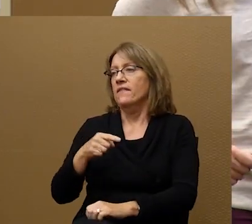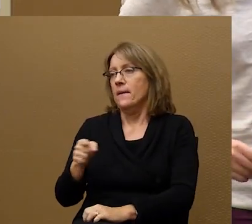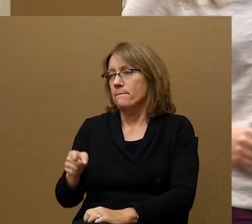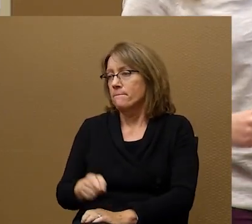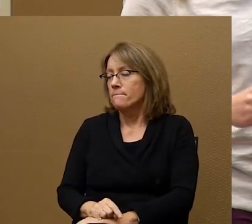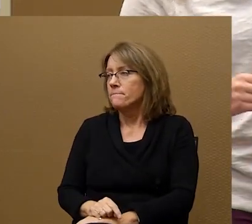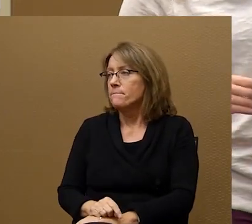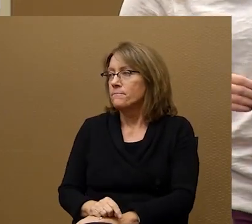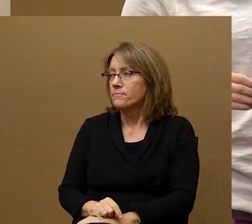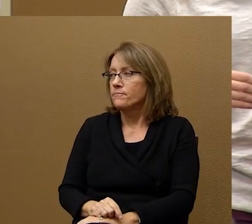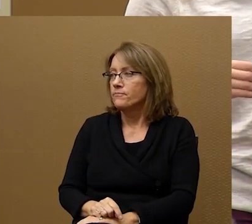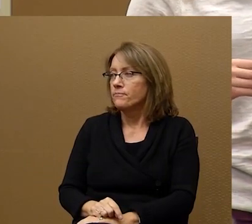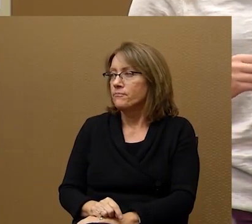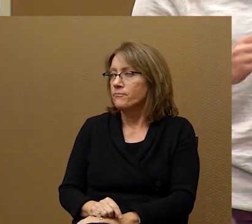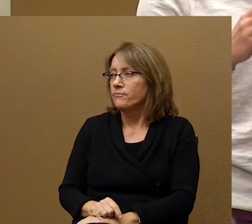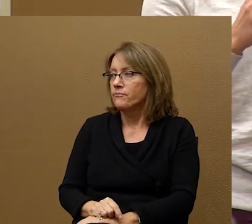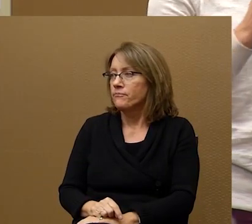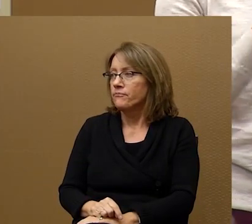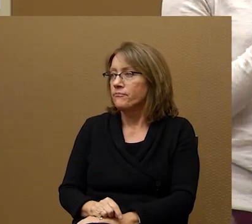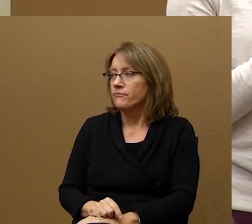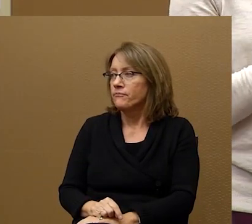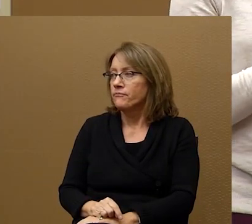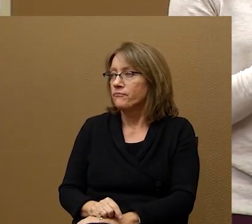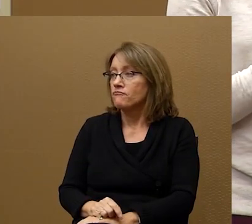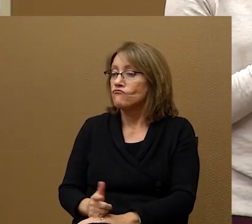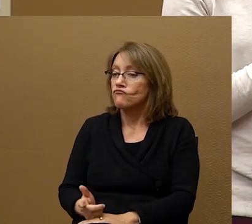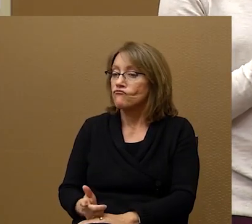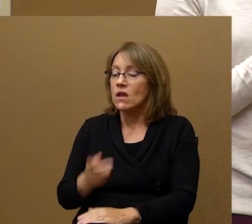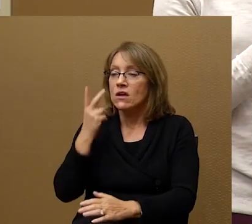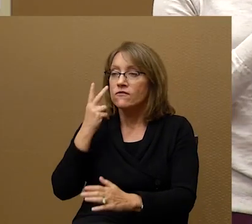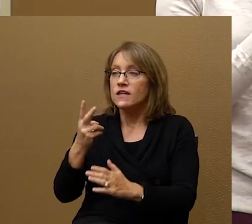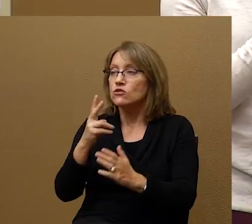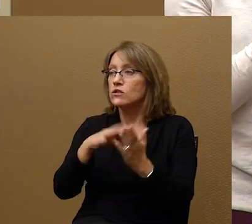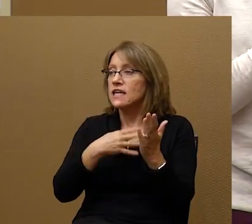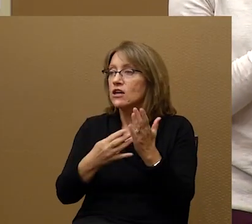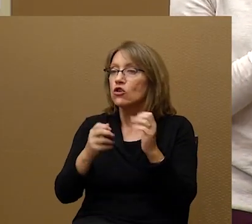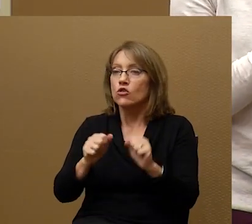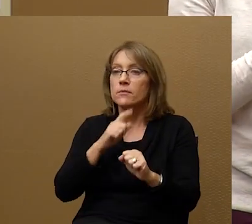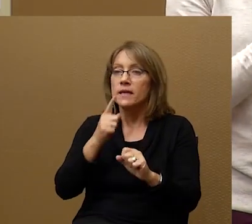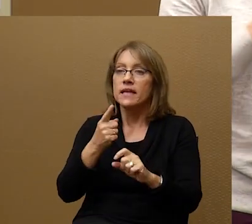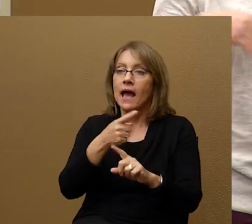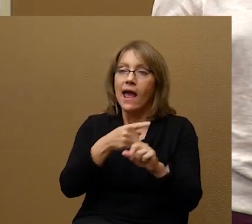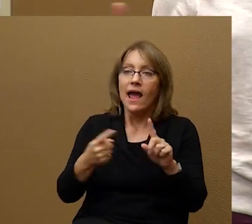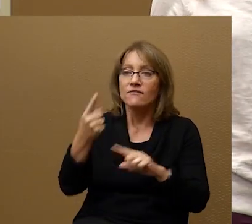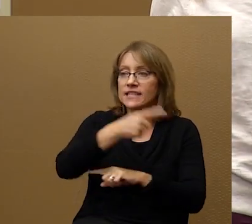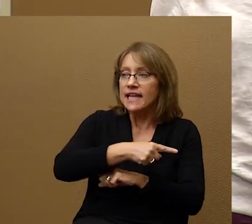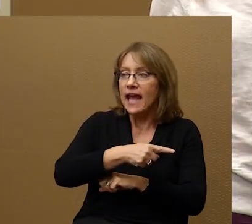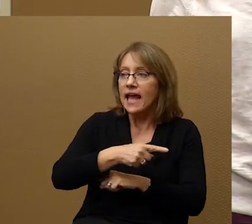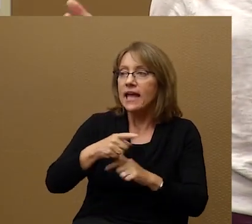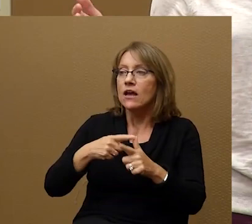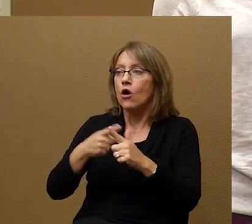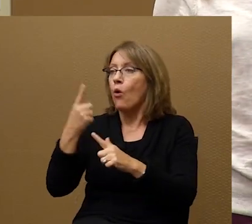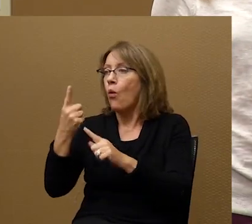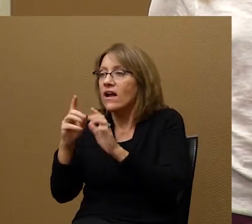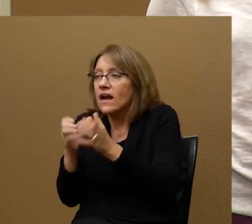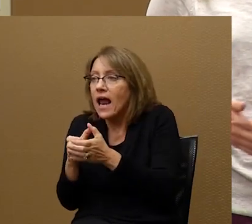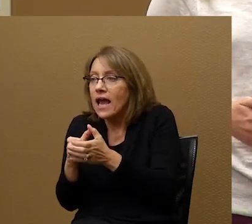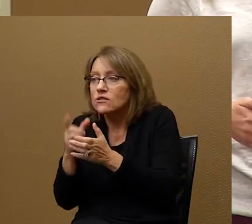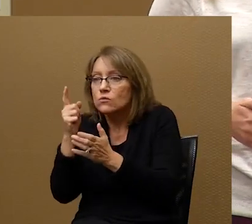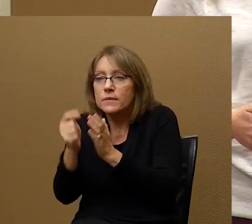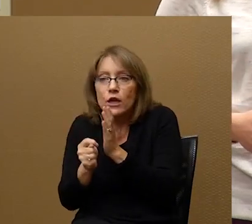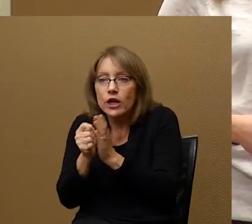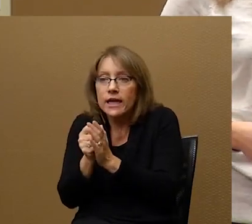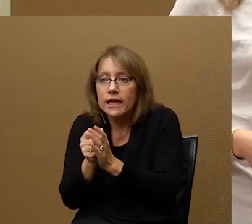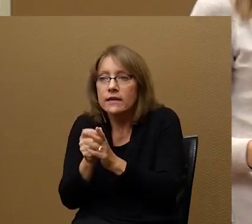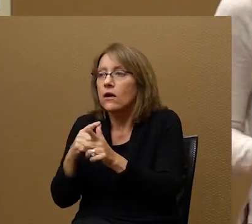A visual schedule can also be a half a day, it could be a period, or it could be a whole day. It all depends